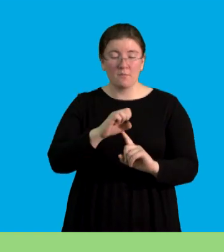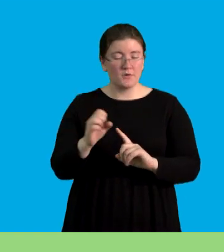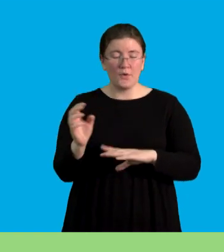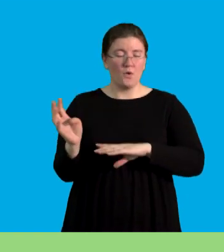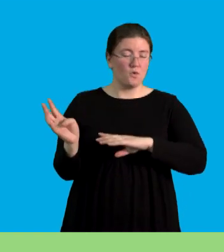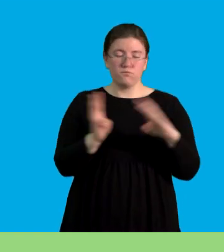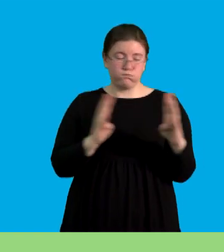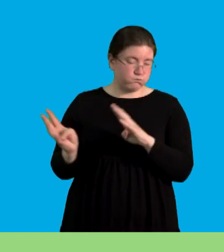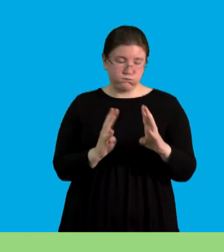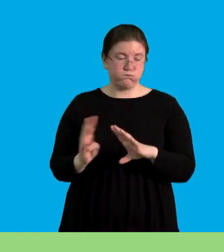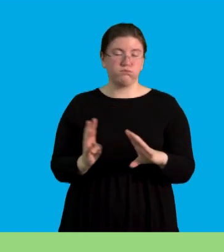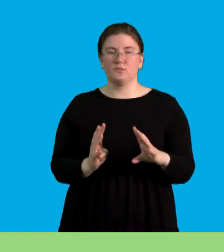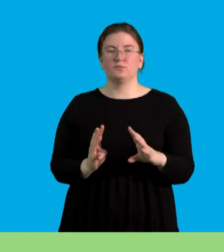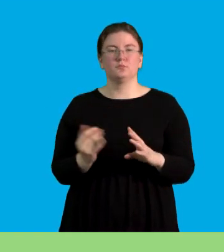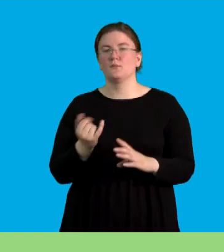the conditions are.